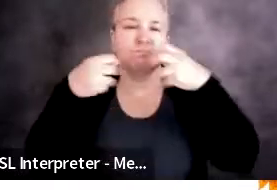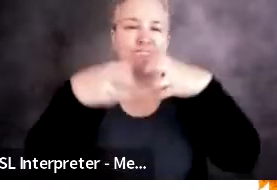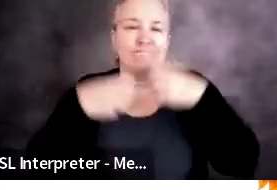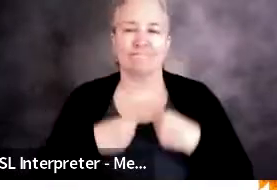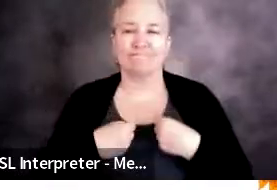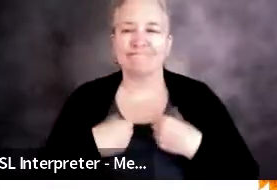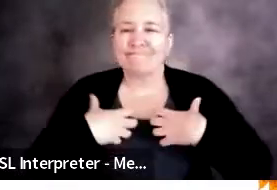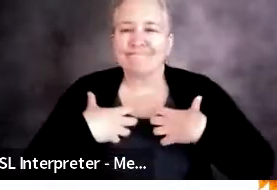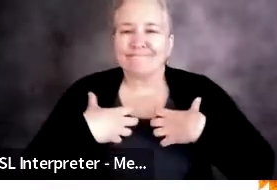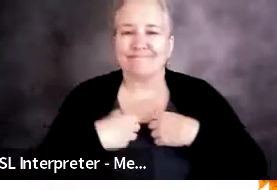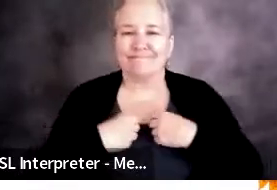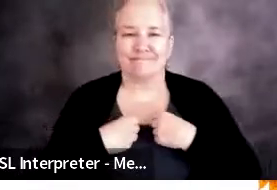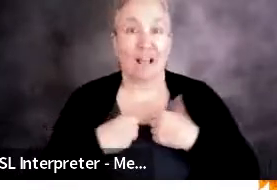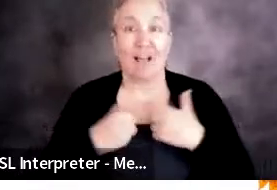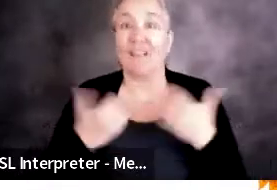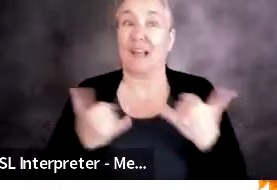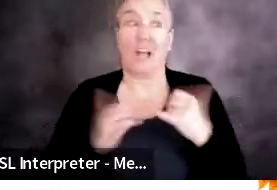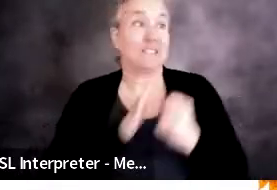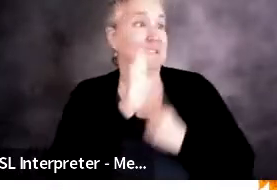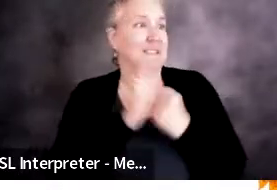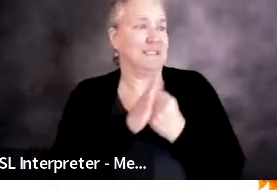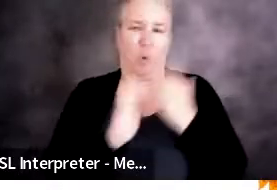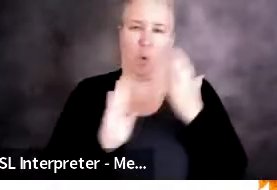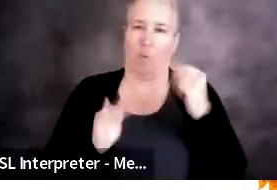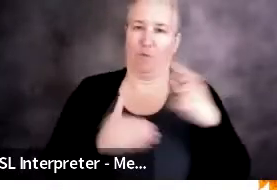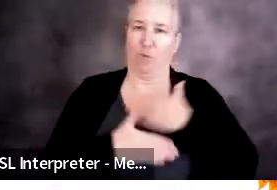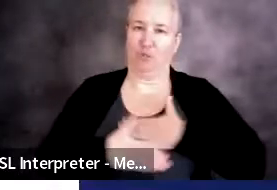enjoy this new season.